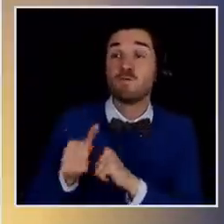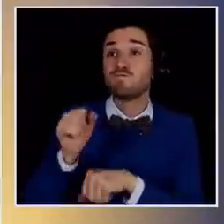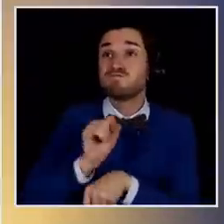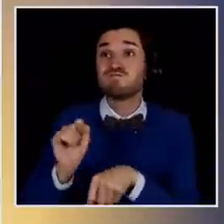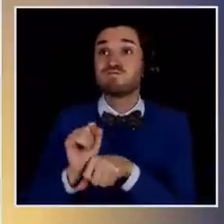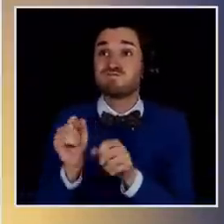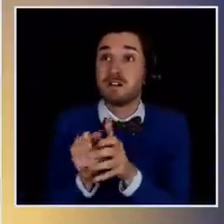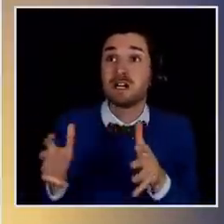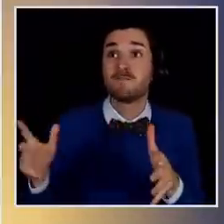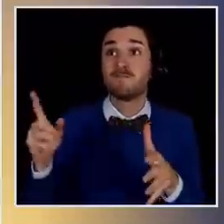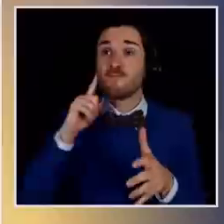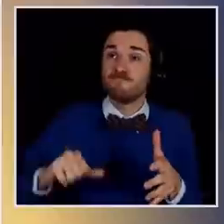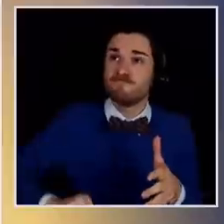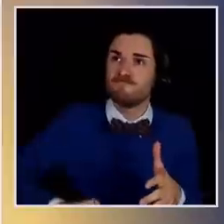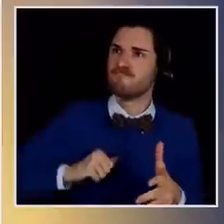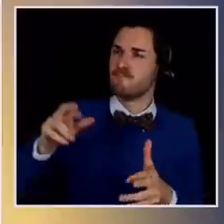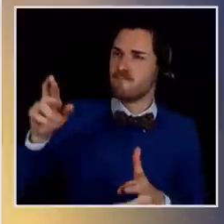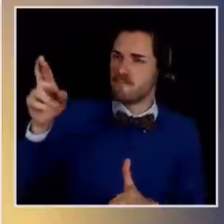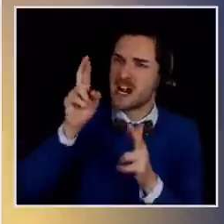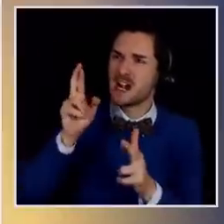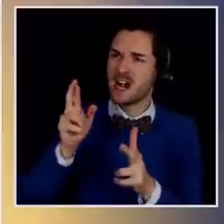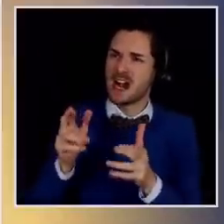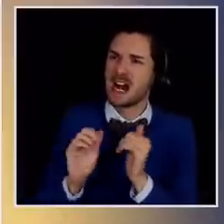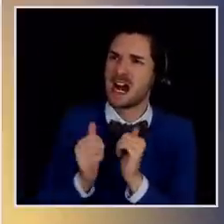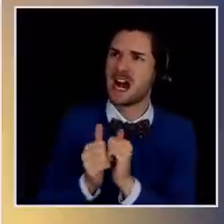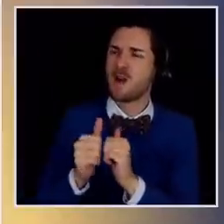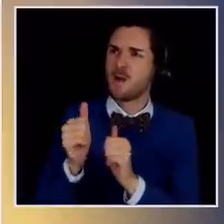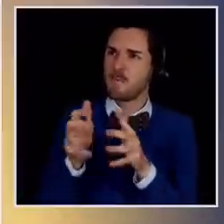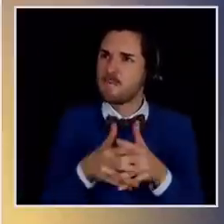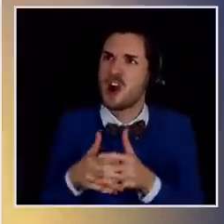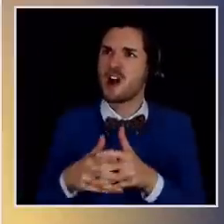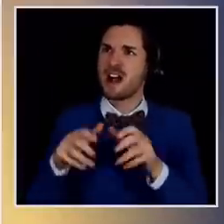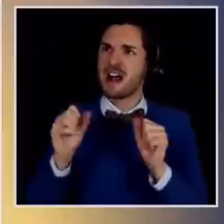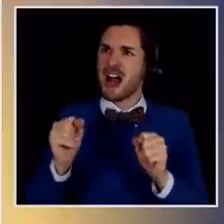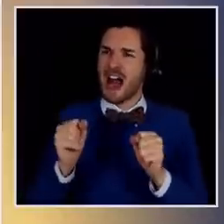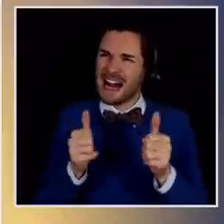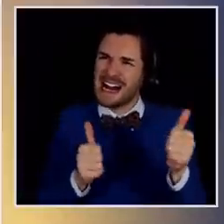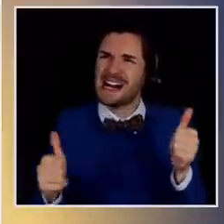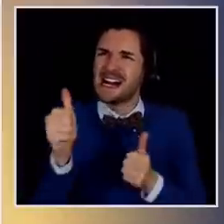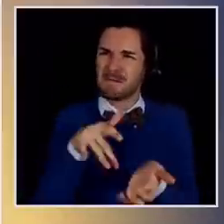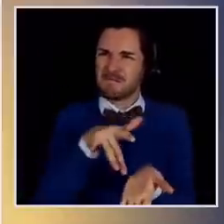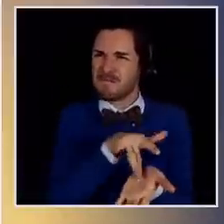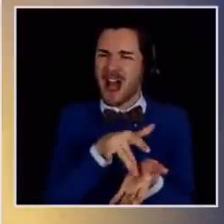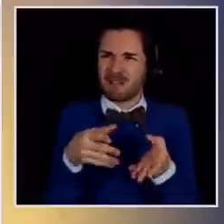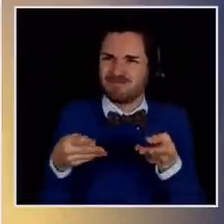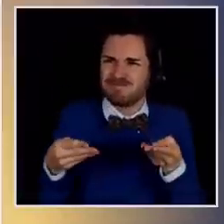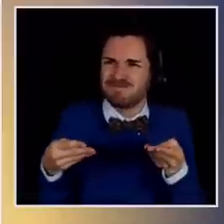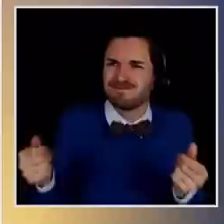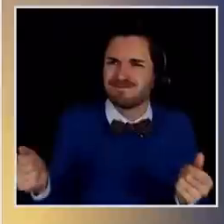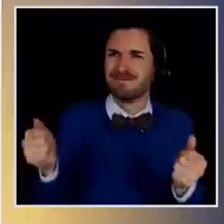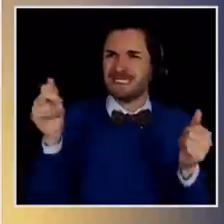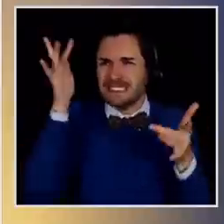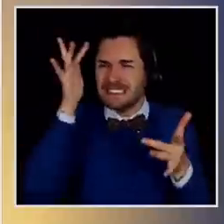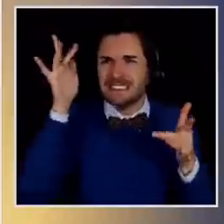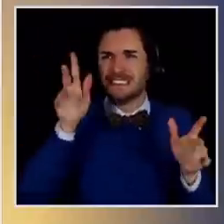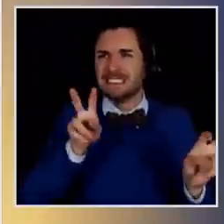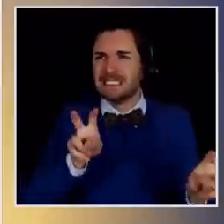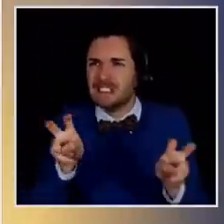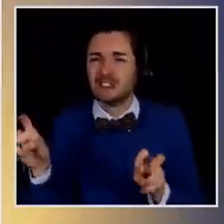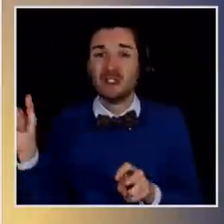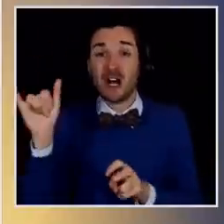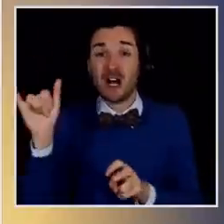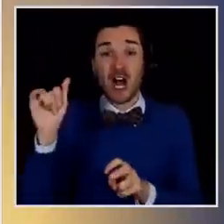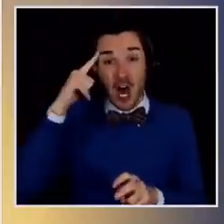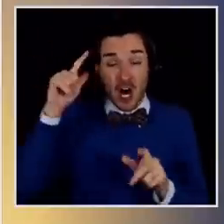respect. Ahead of America that cures diseases like cancer and Alzheimer's. Ahead to an America that never leaves